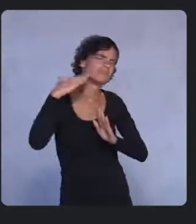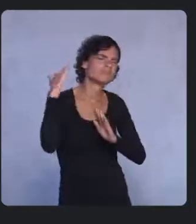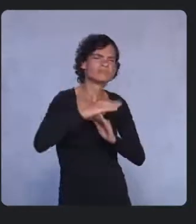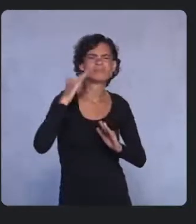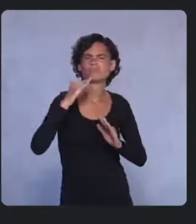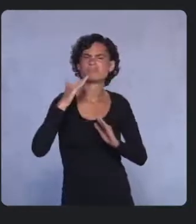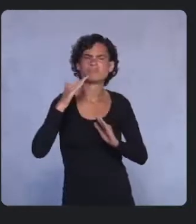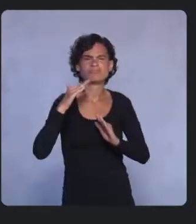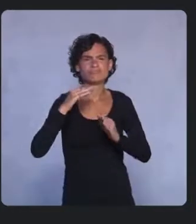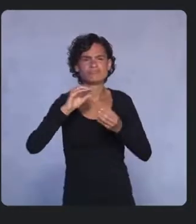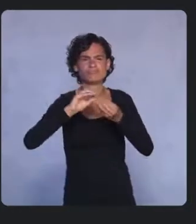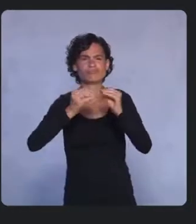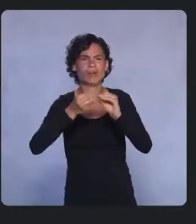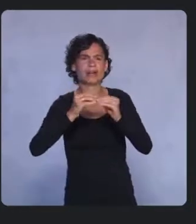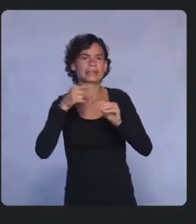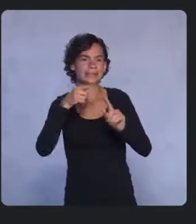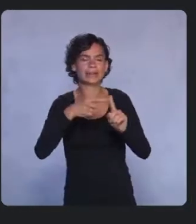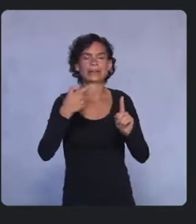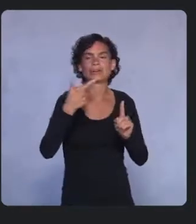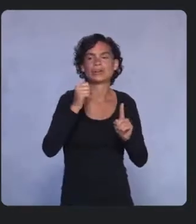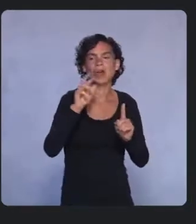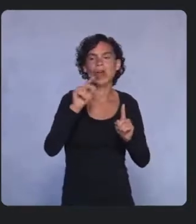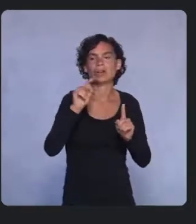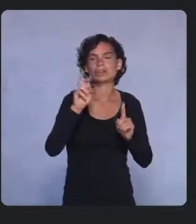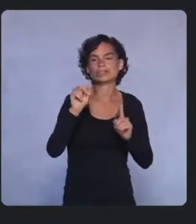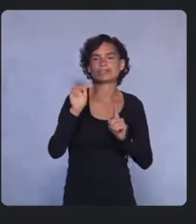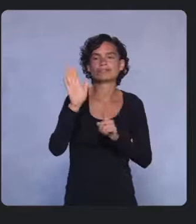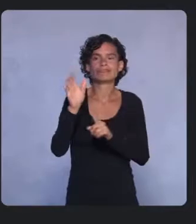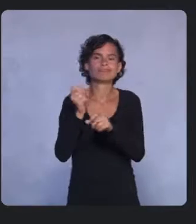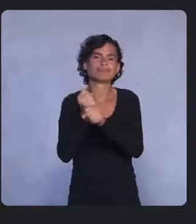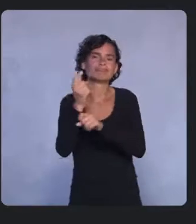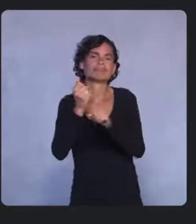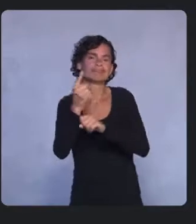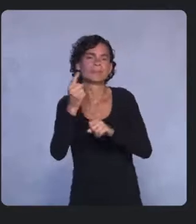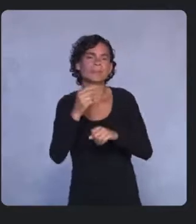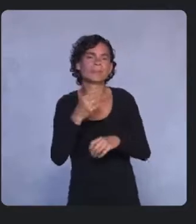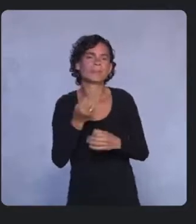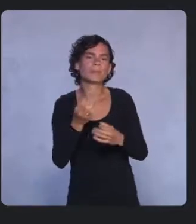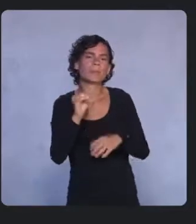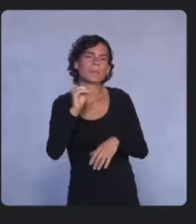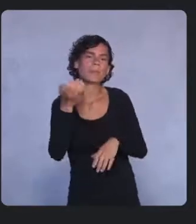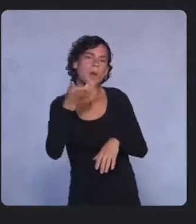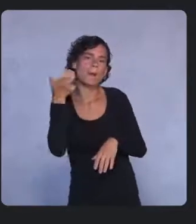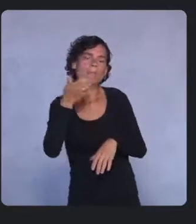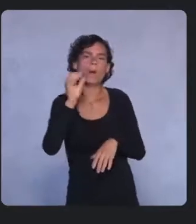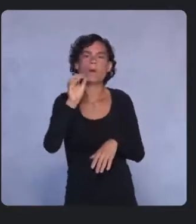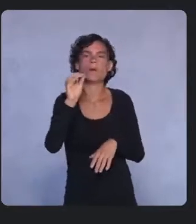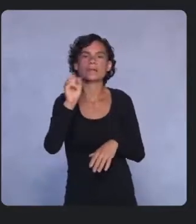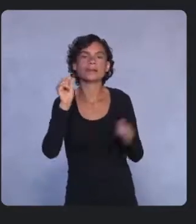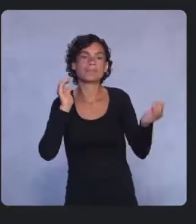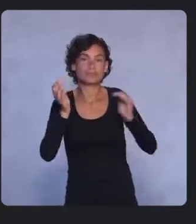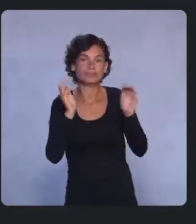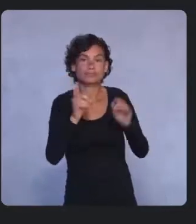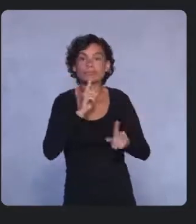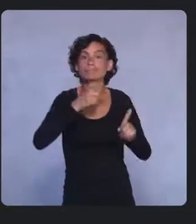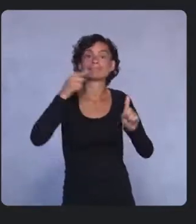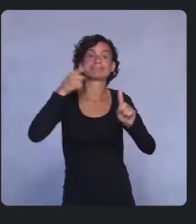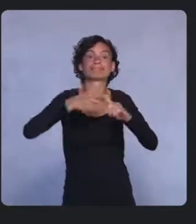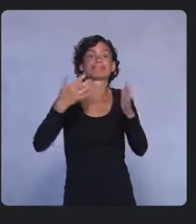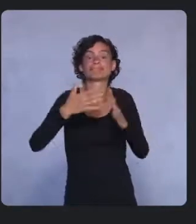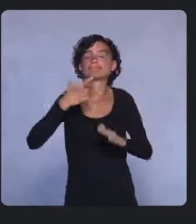annual Mobile OS Comparison Report. Simply put, the most secure devices run on